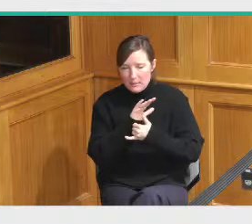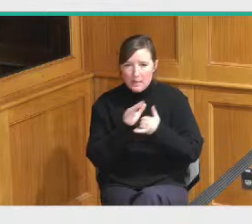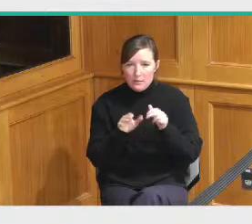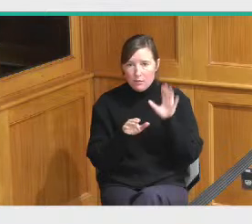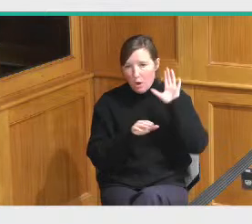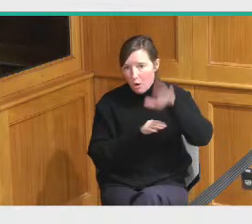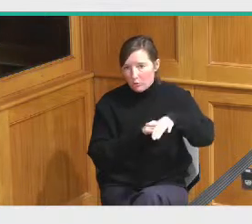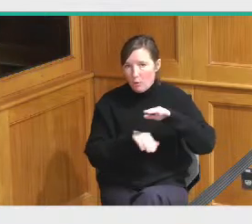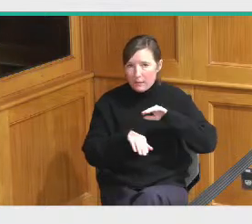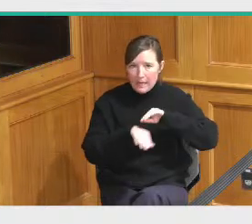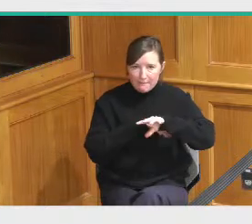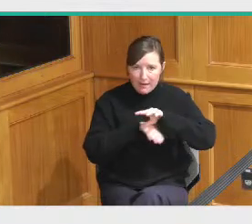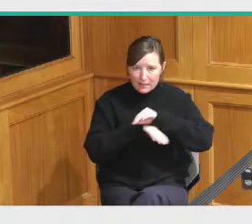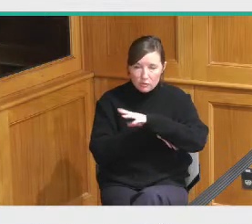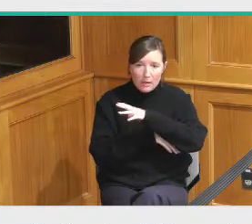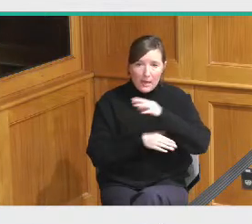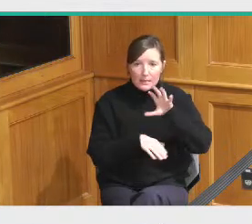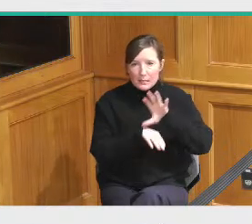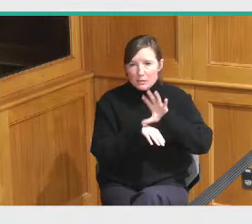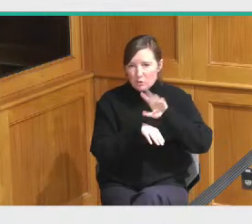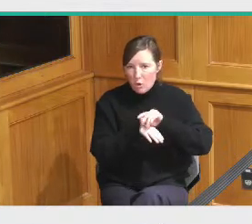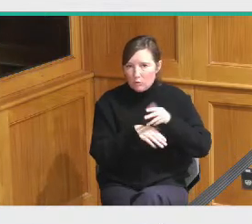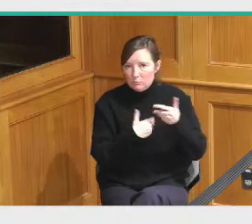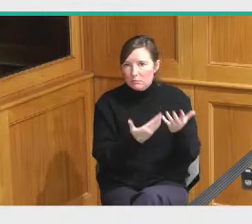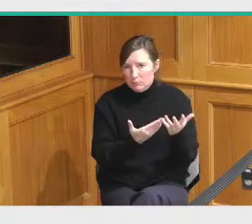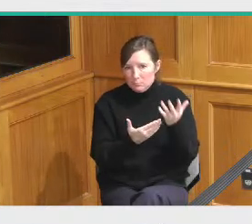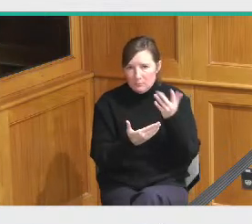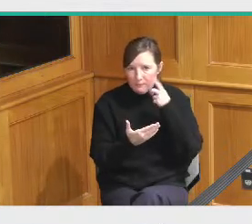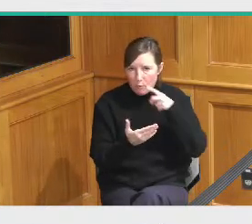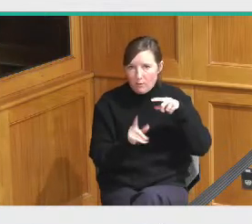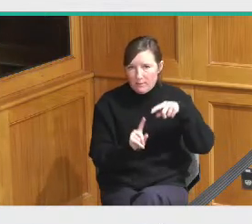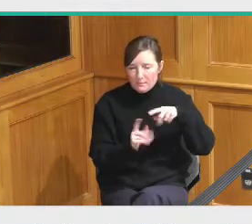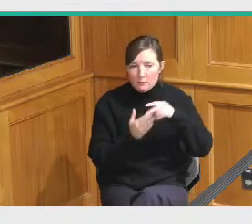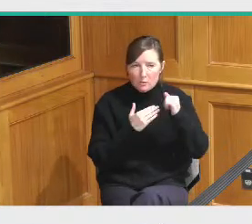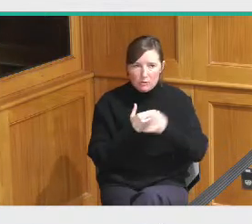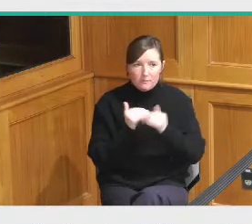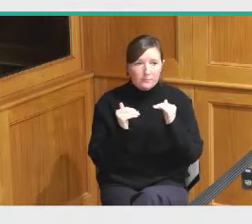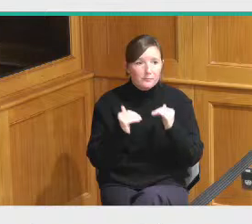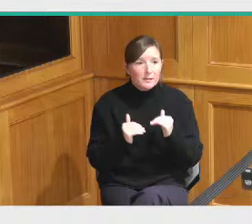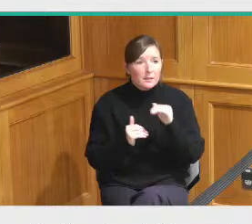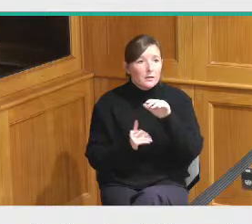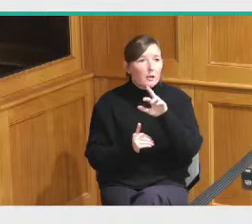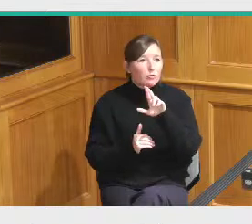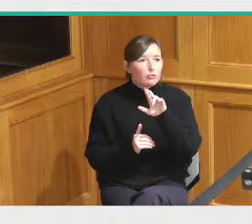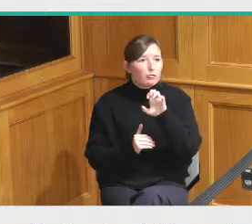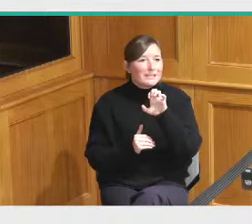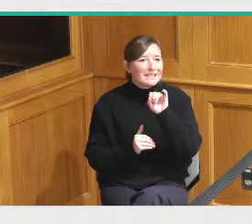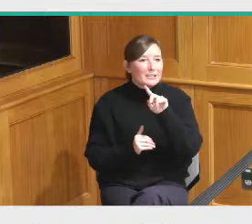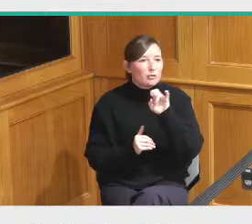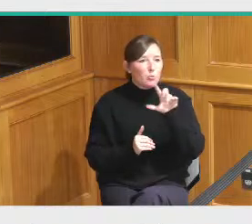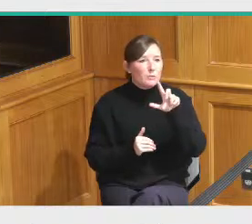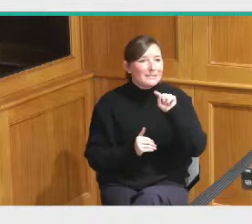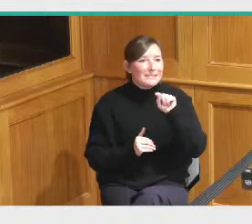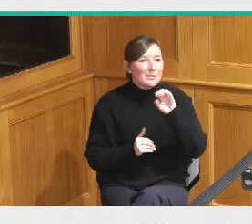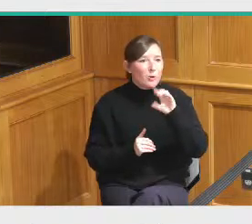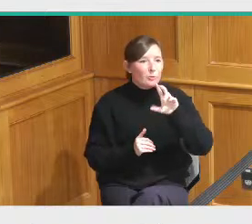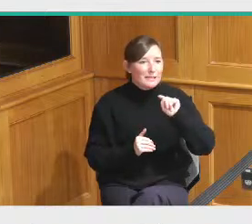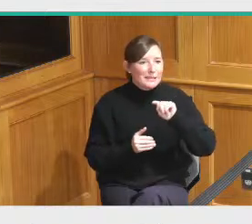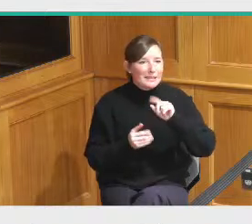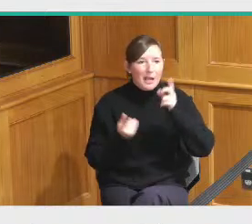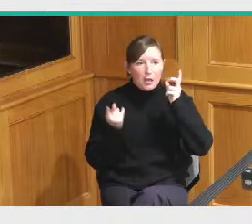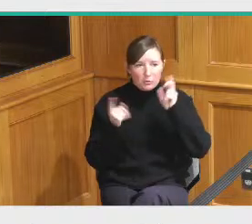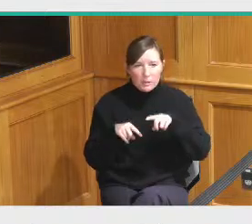on matters related to the convention center. The residual TOT agreement talks about what happens after